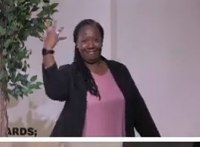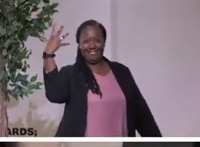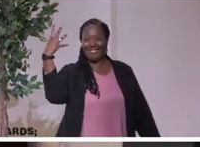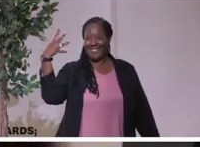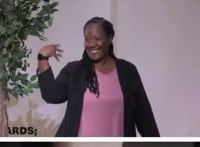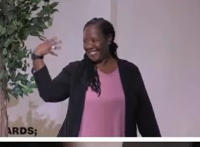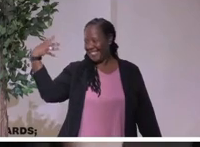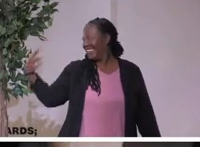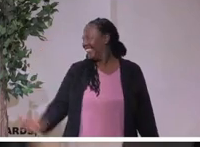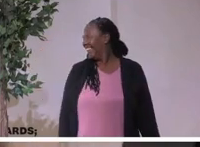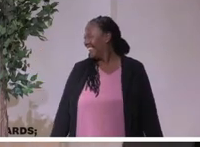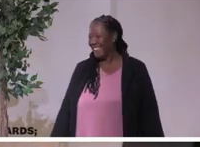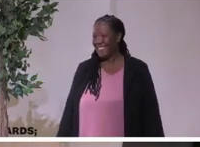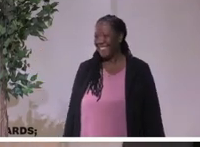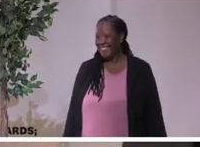Oh, yes.